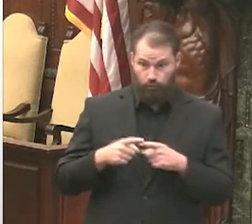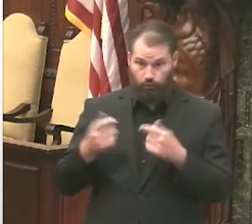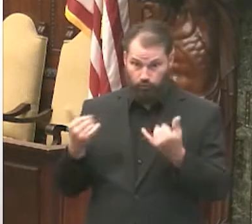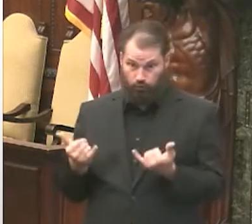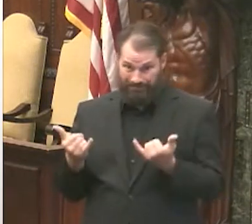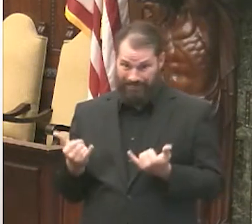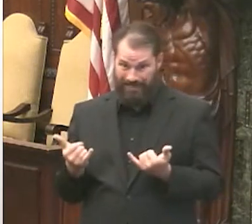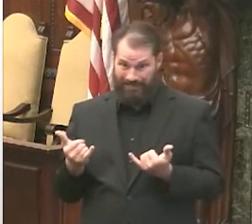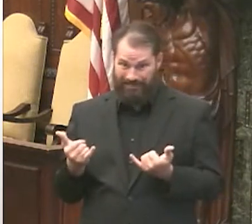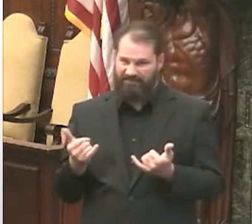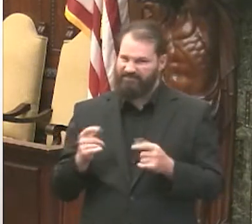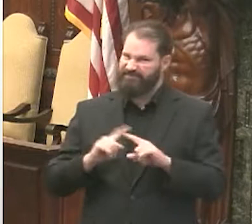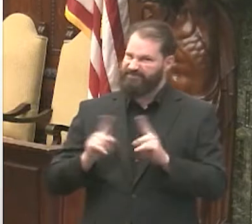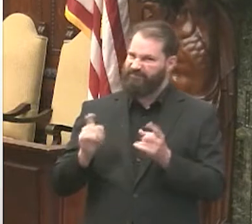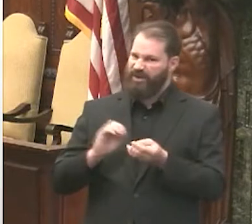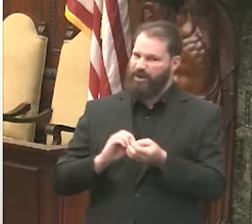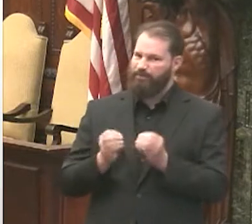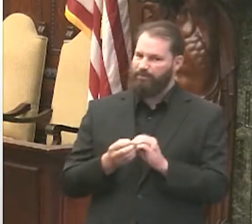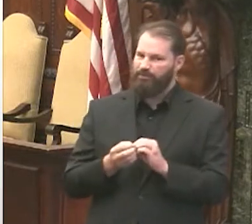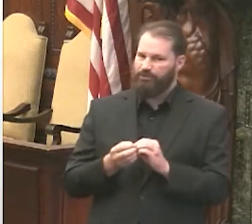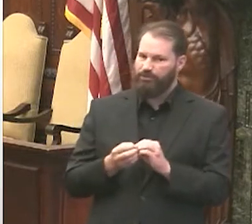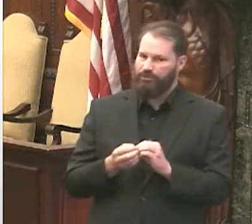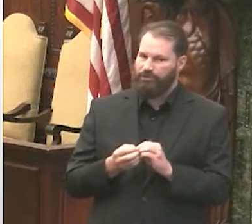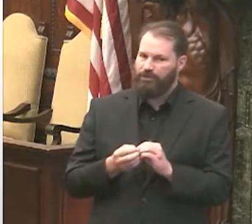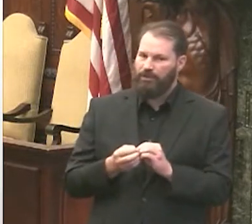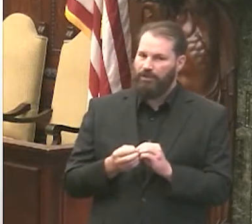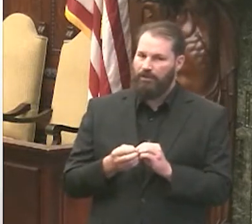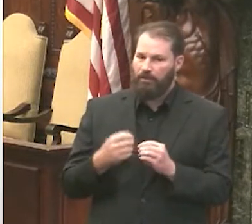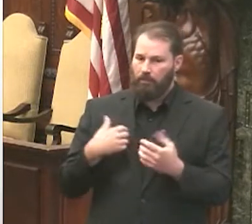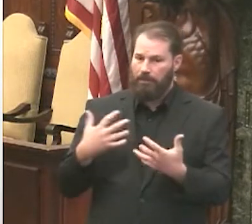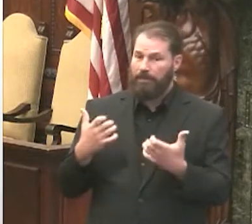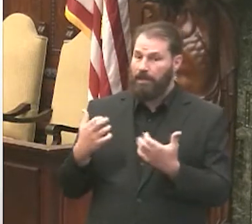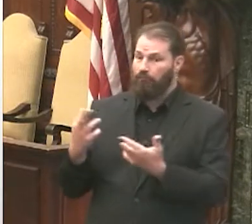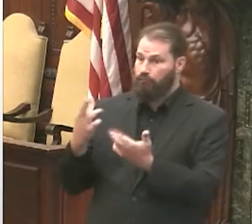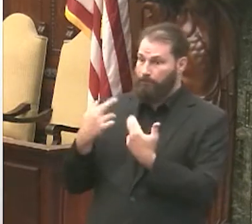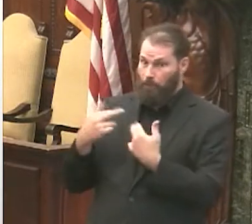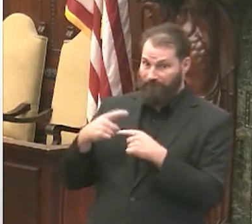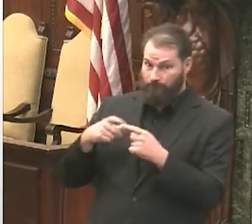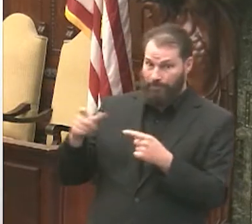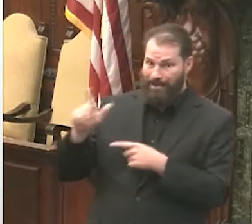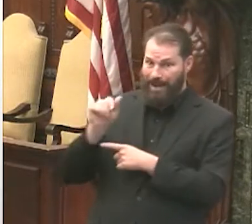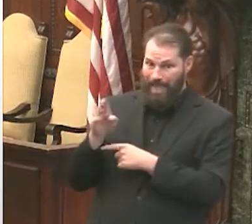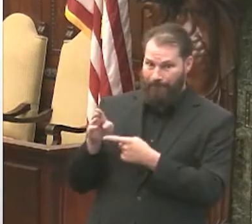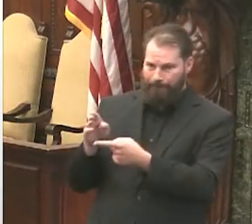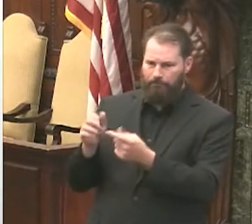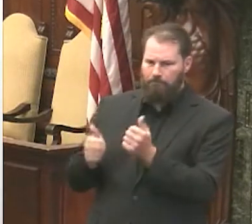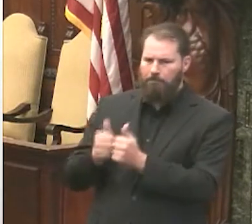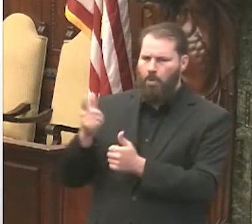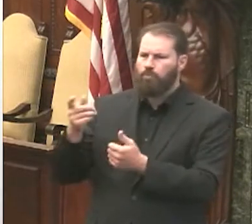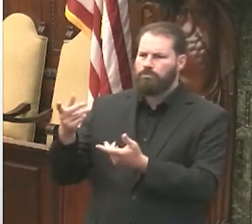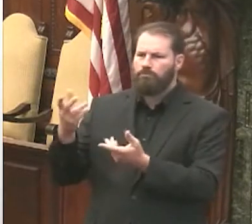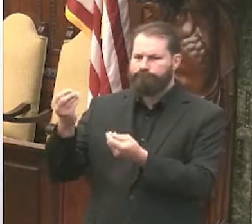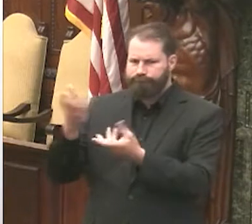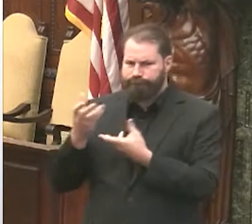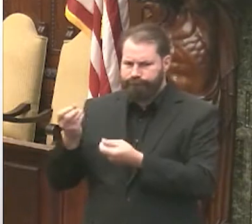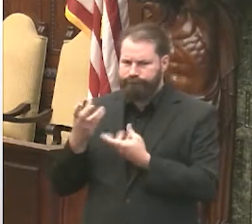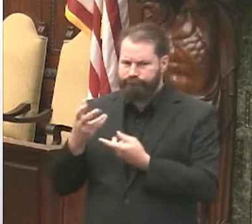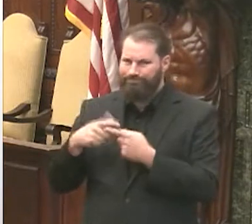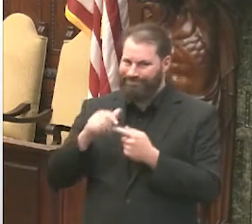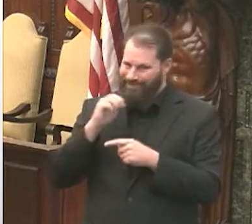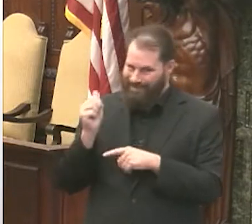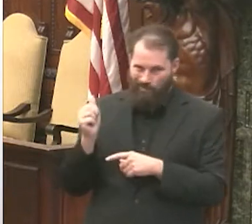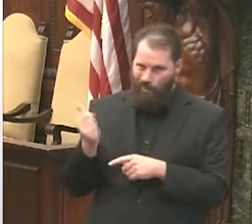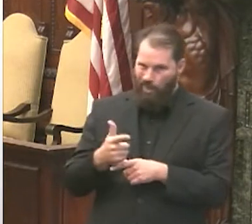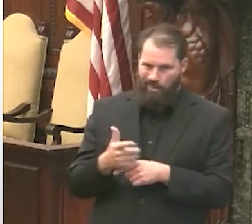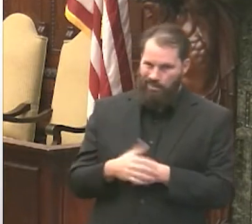behind that. We get tests reported directly to us from most laboratories in the region, but not all.